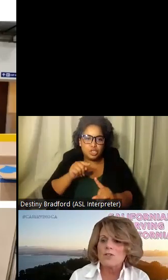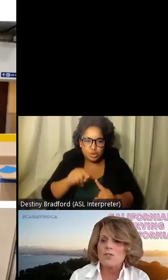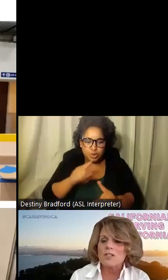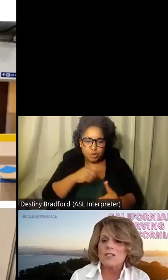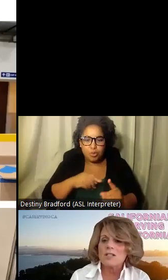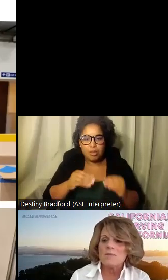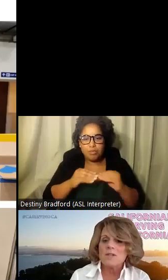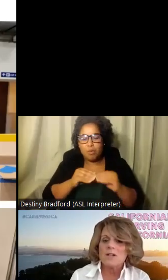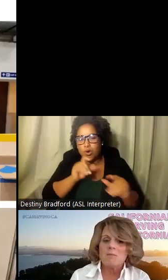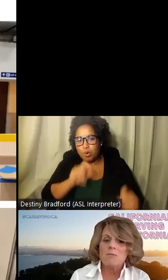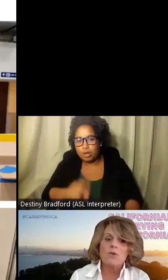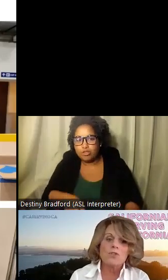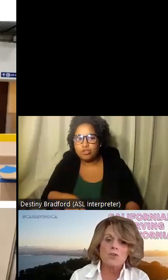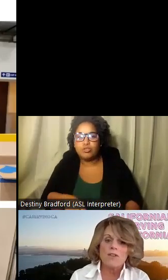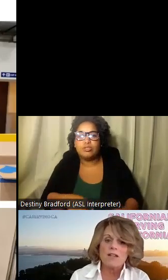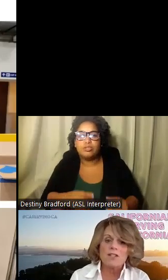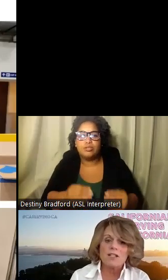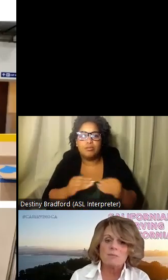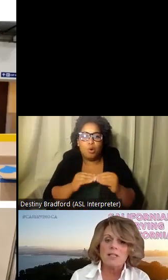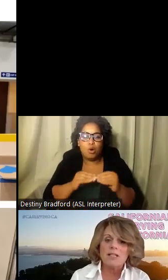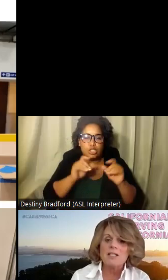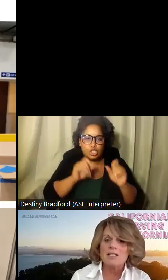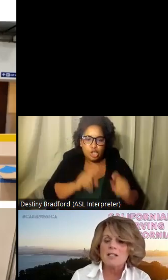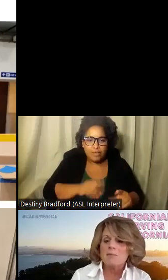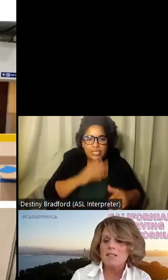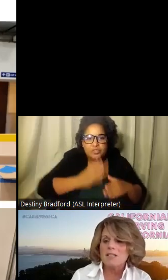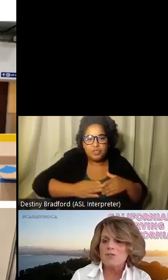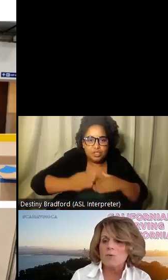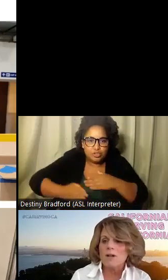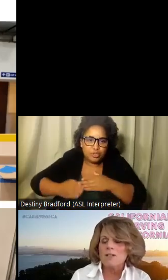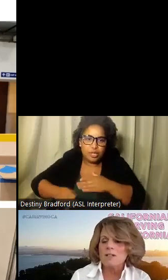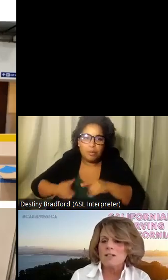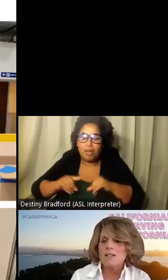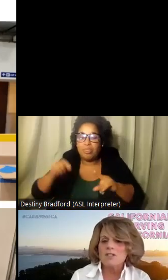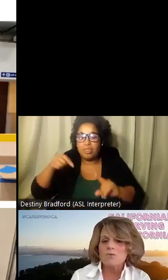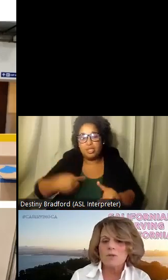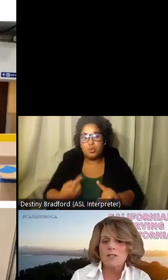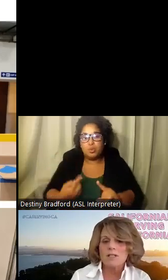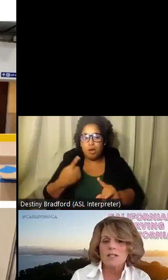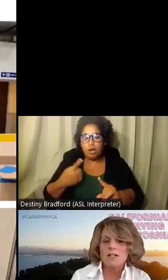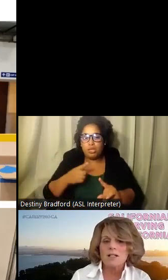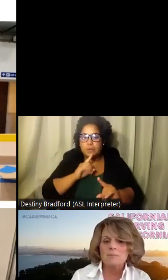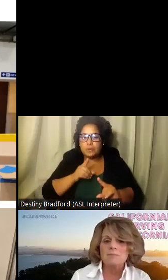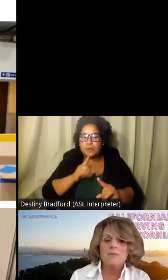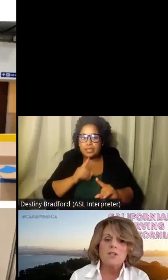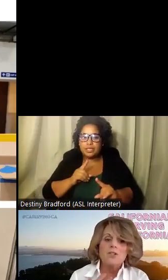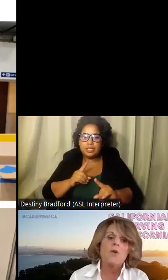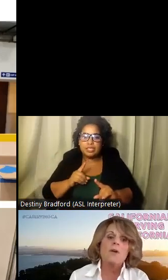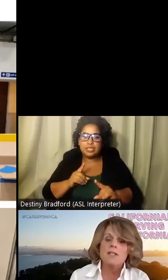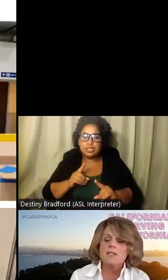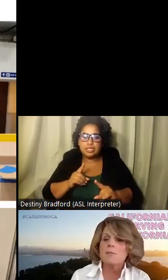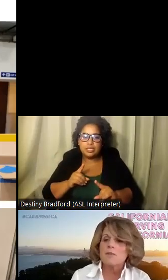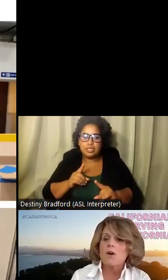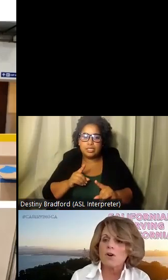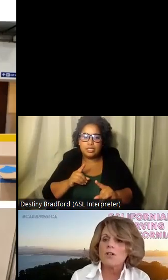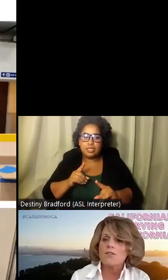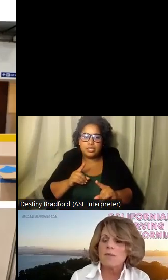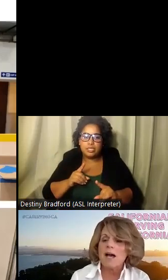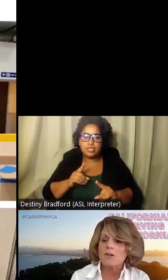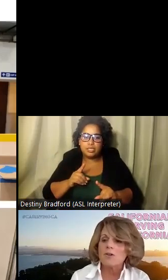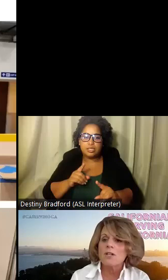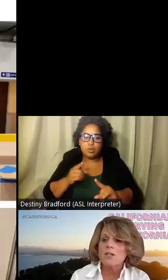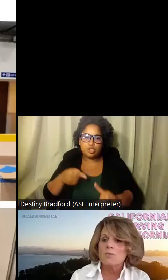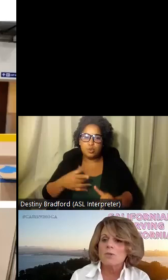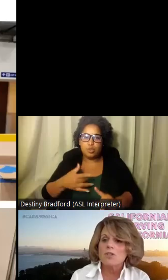more questions, more surveys to complete, but this one is really going to some of the heart